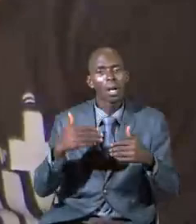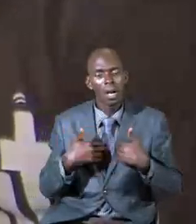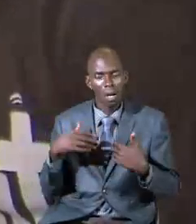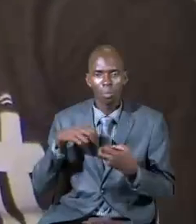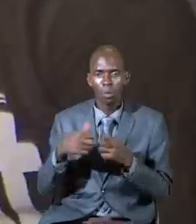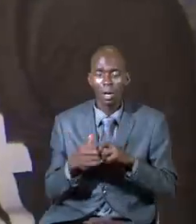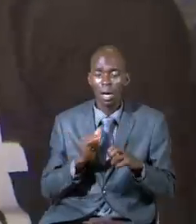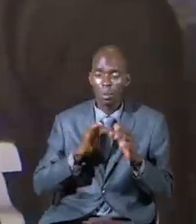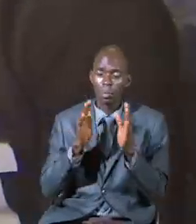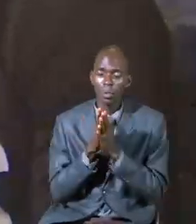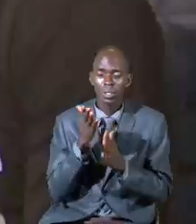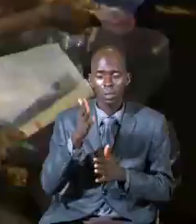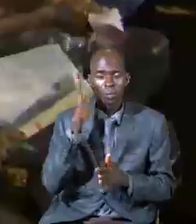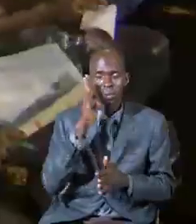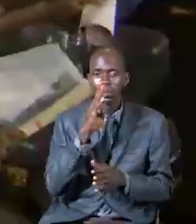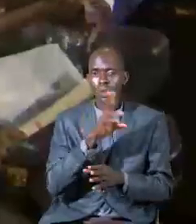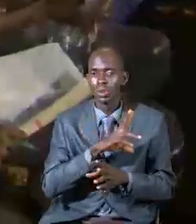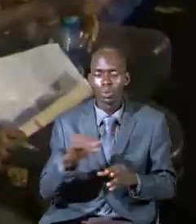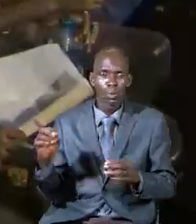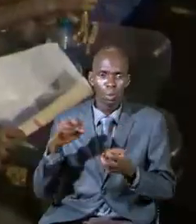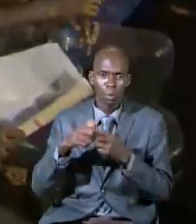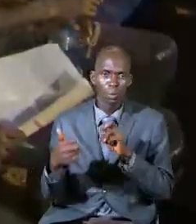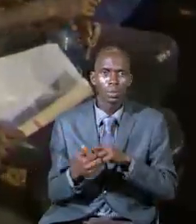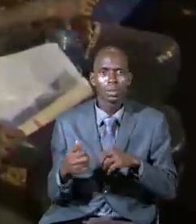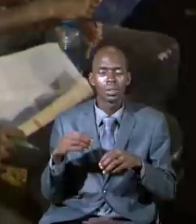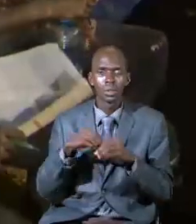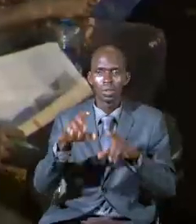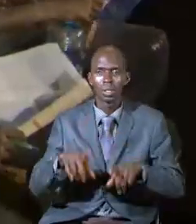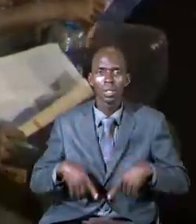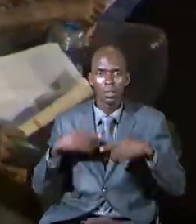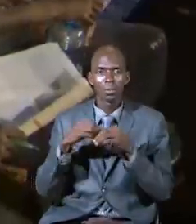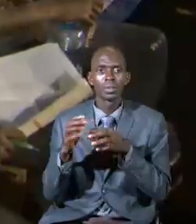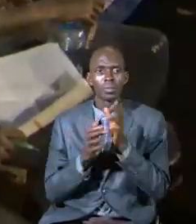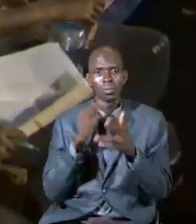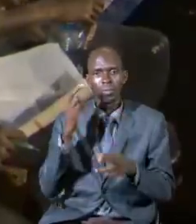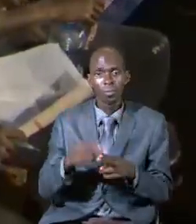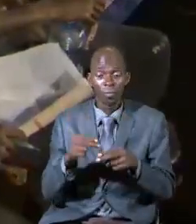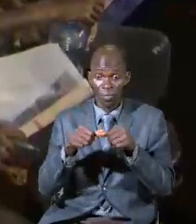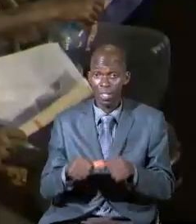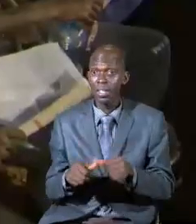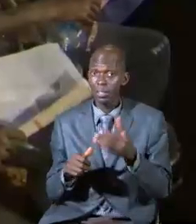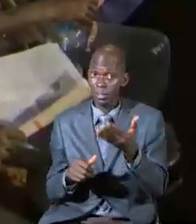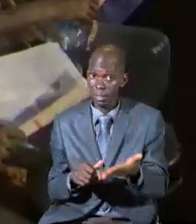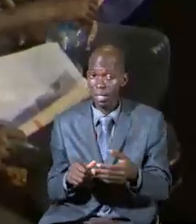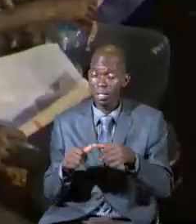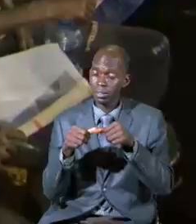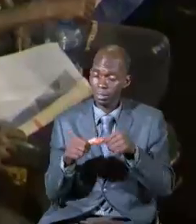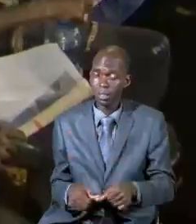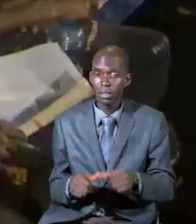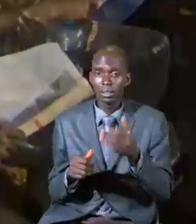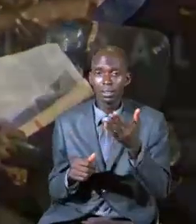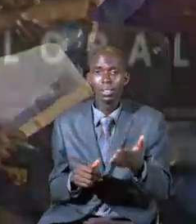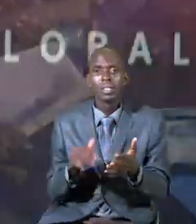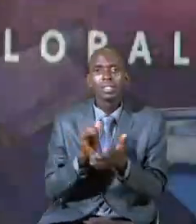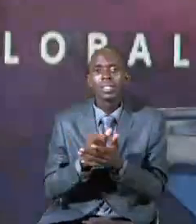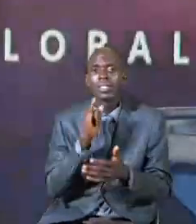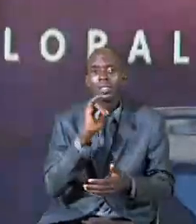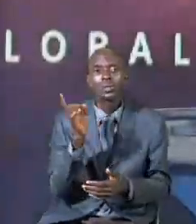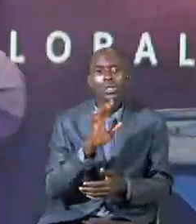said no calamity in your life. Stay there, stay there, stay there. That's where your success will be. You will succeed